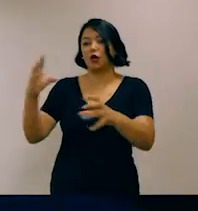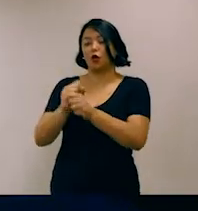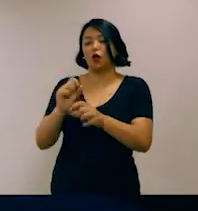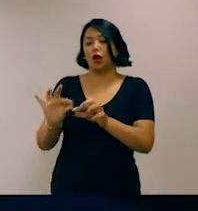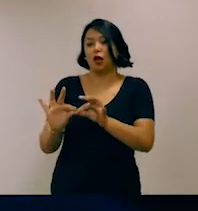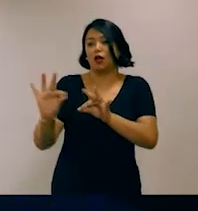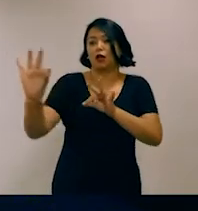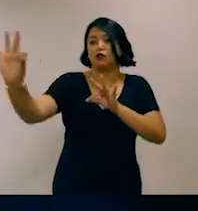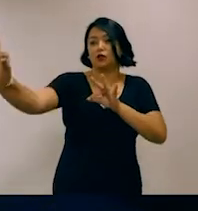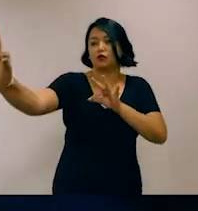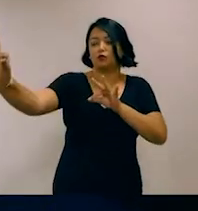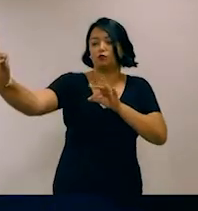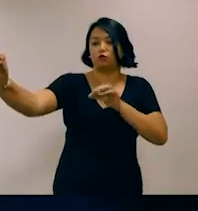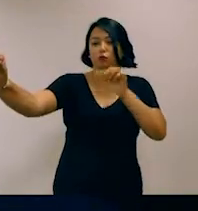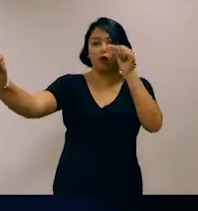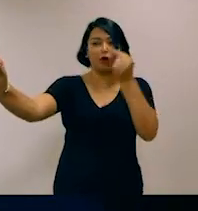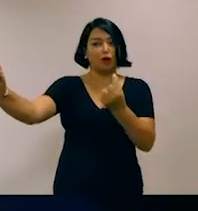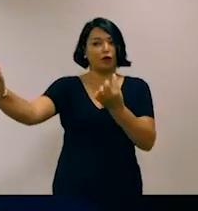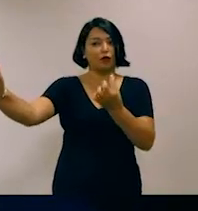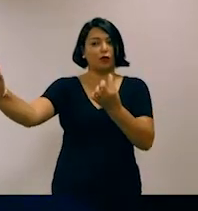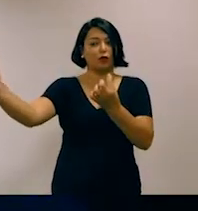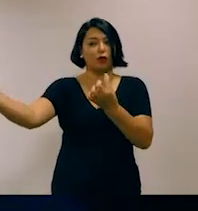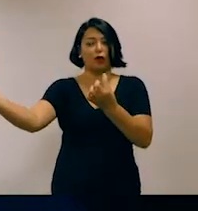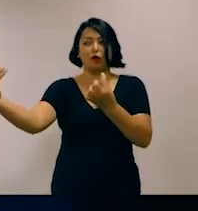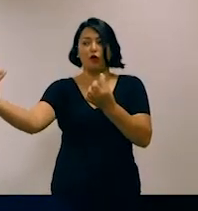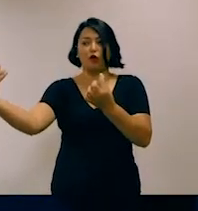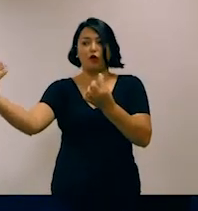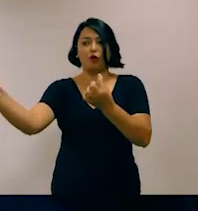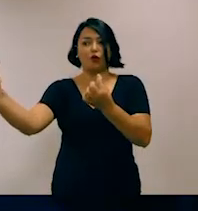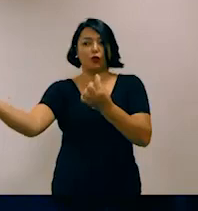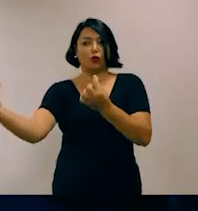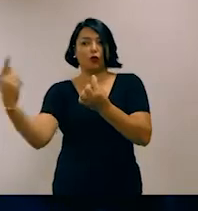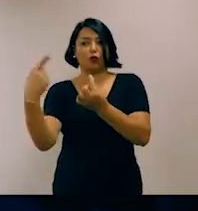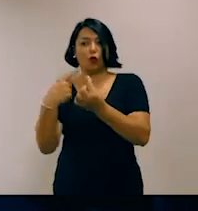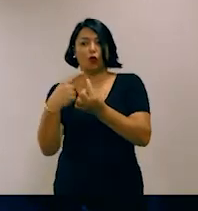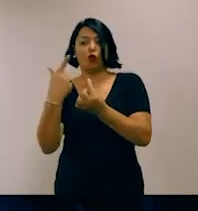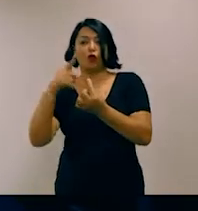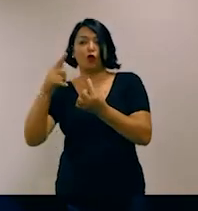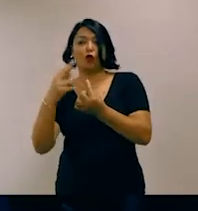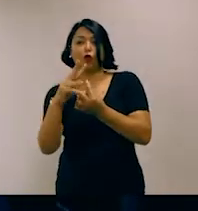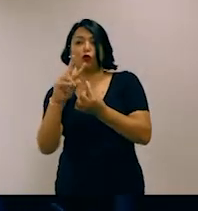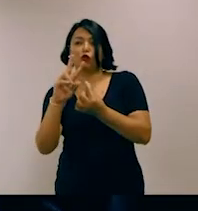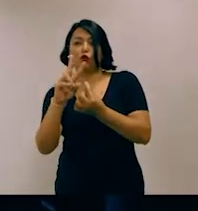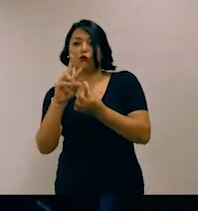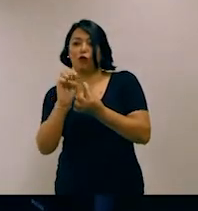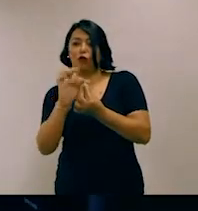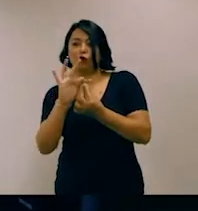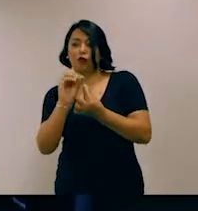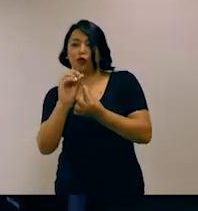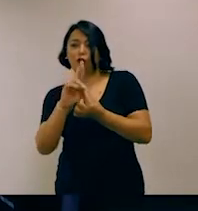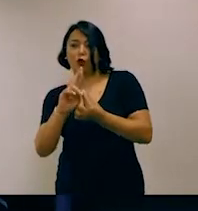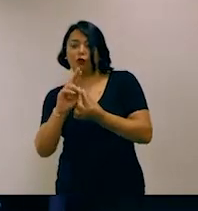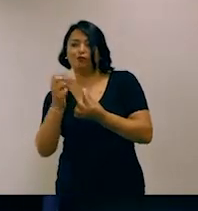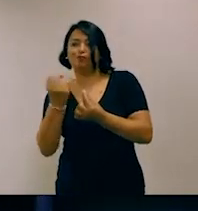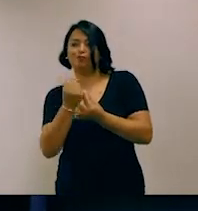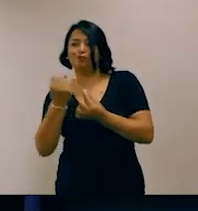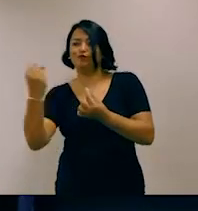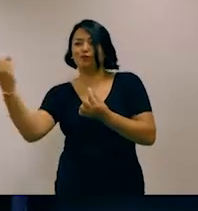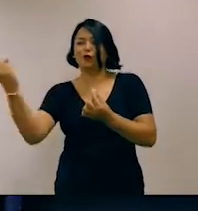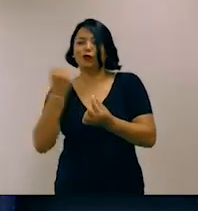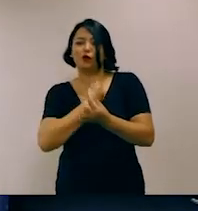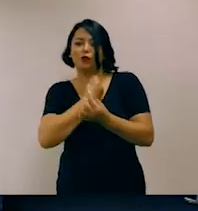the algorithm calculates the distance between the vectors so that we can receive a notion